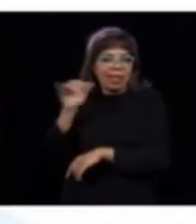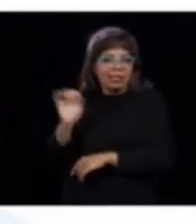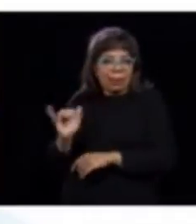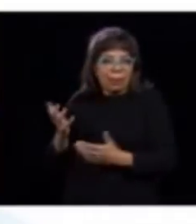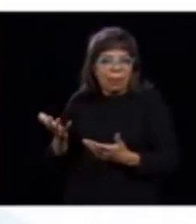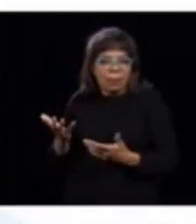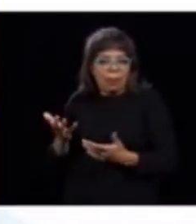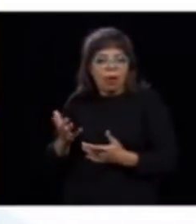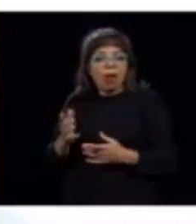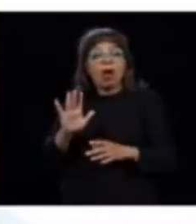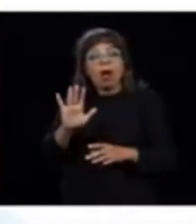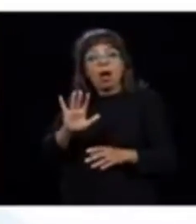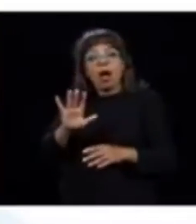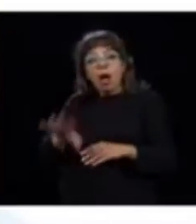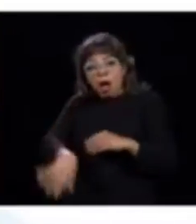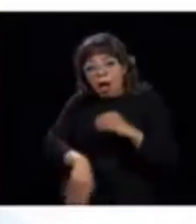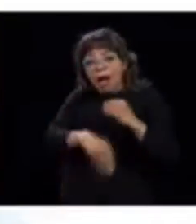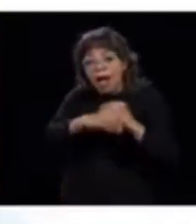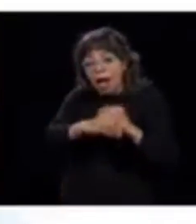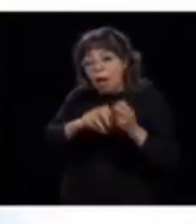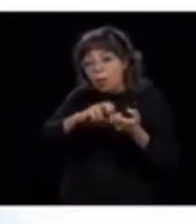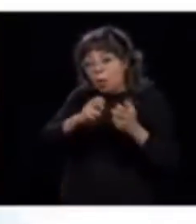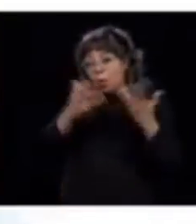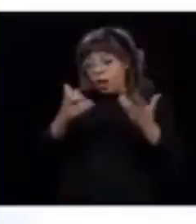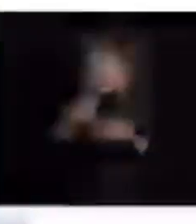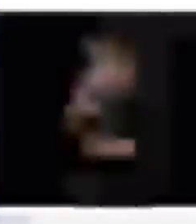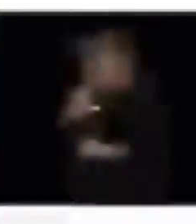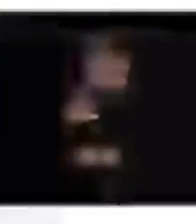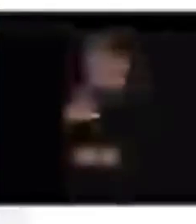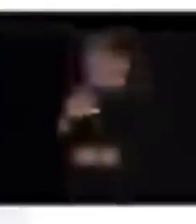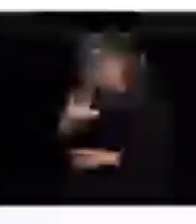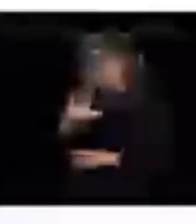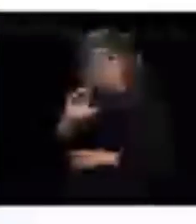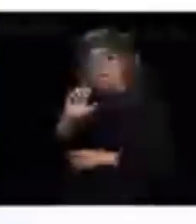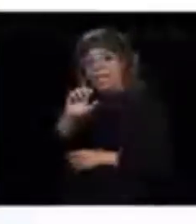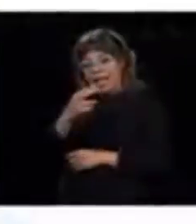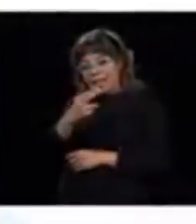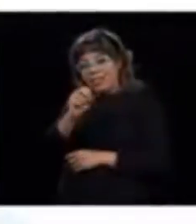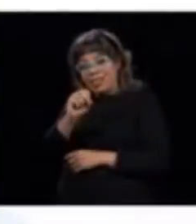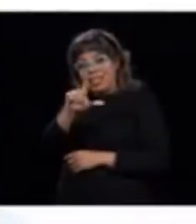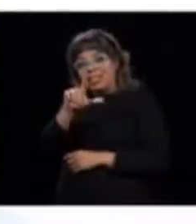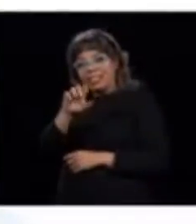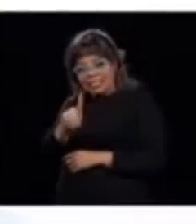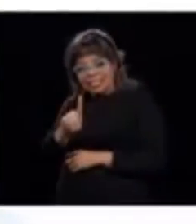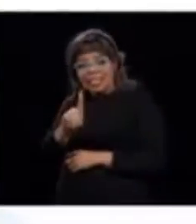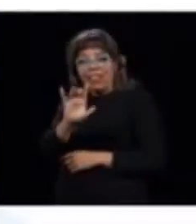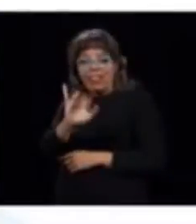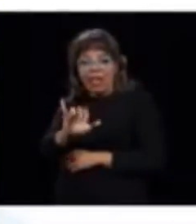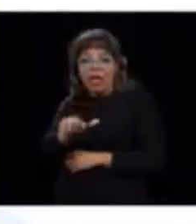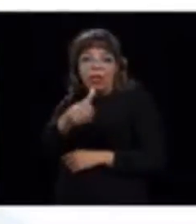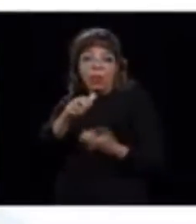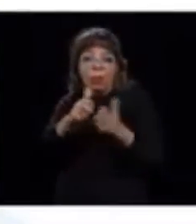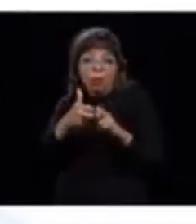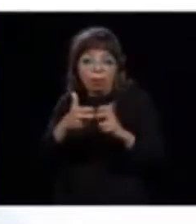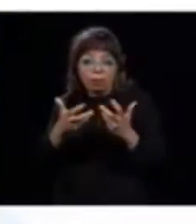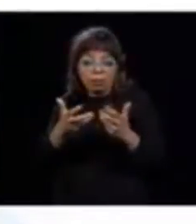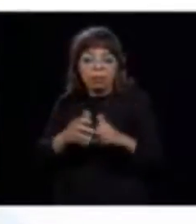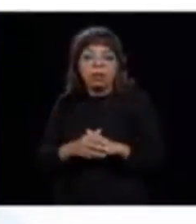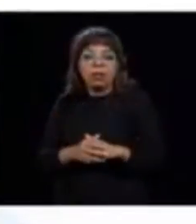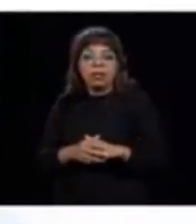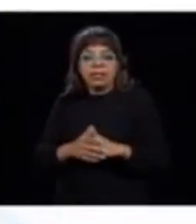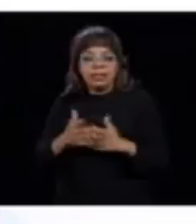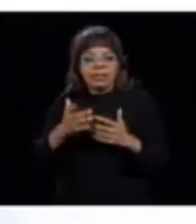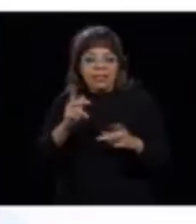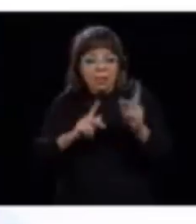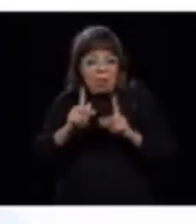have the specific problem of our CSISLDs. I think it will be interesting to compare which are the volumes of